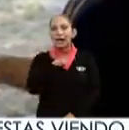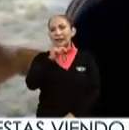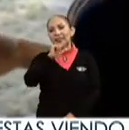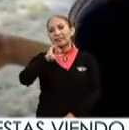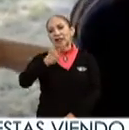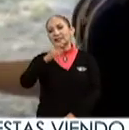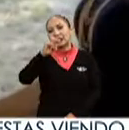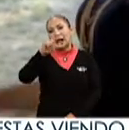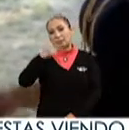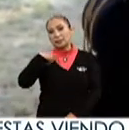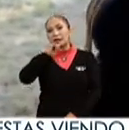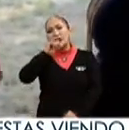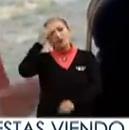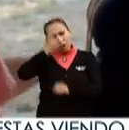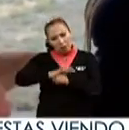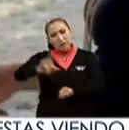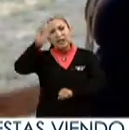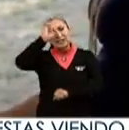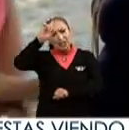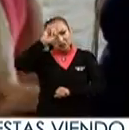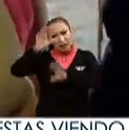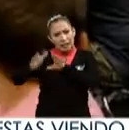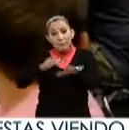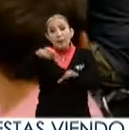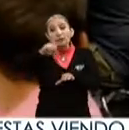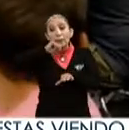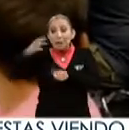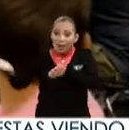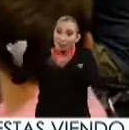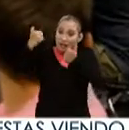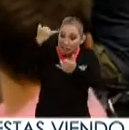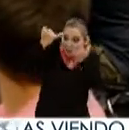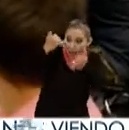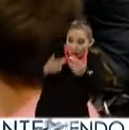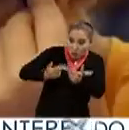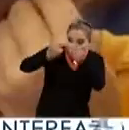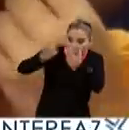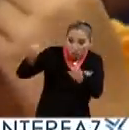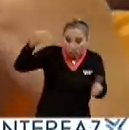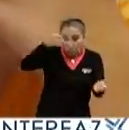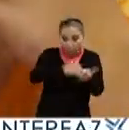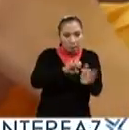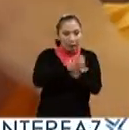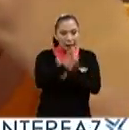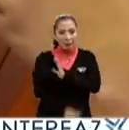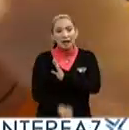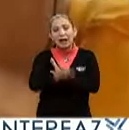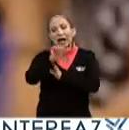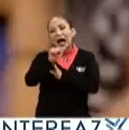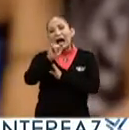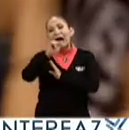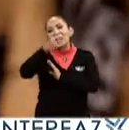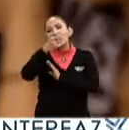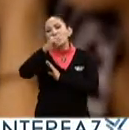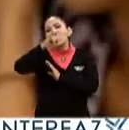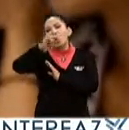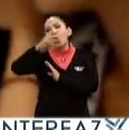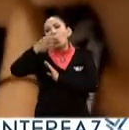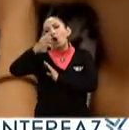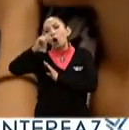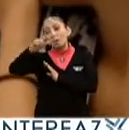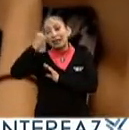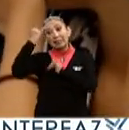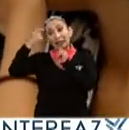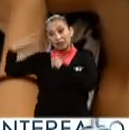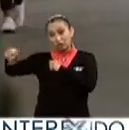Labs que no solo brindan formación y asesoramiento, sino emplean a los innovadores. El ejemplo es iHub, cuyo objetivo es dar espacio a